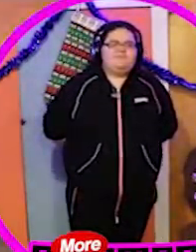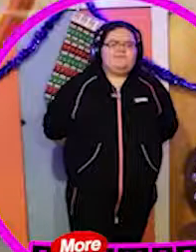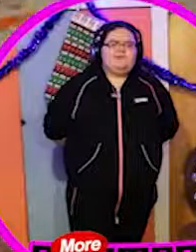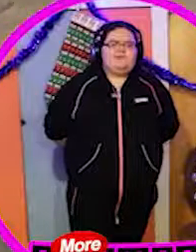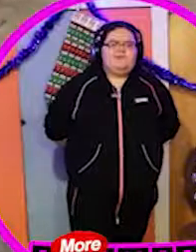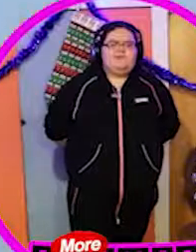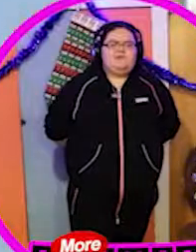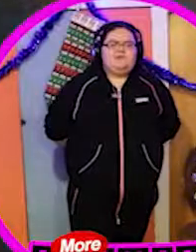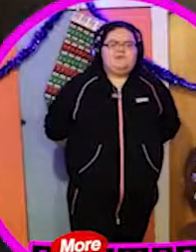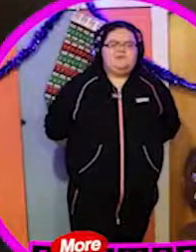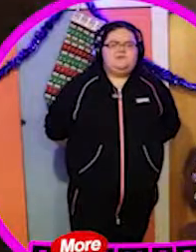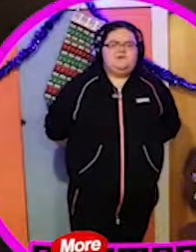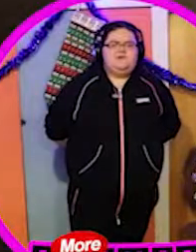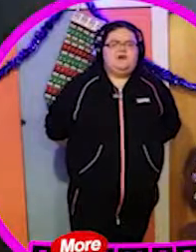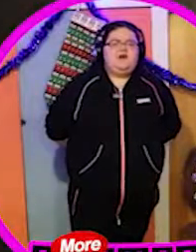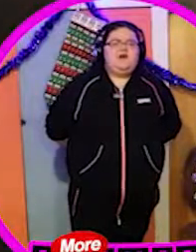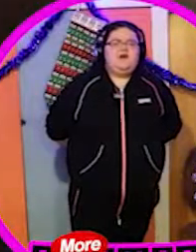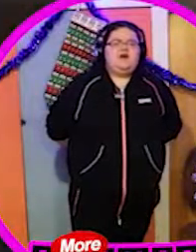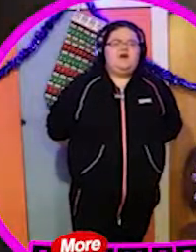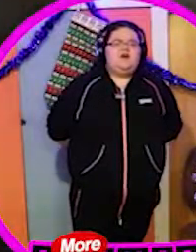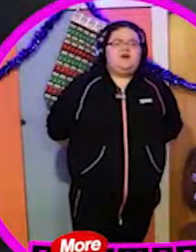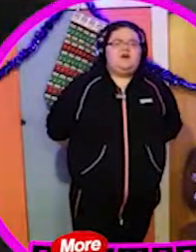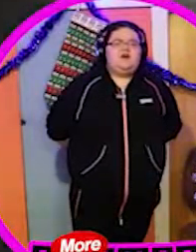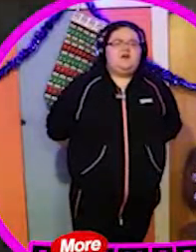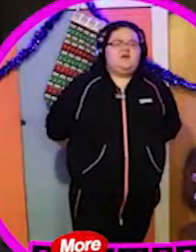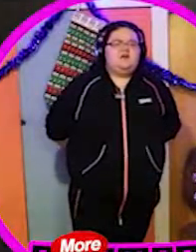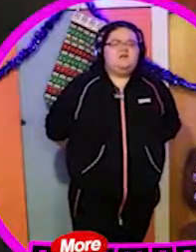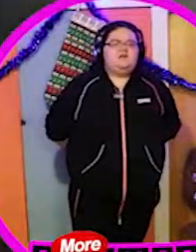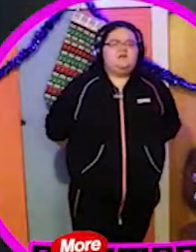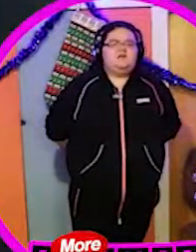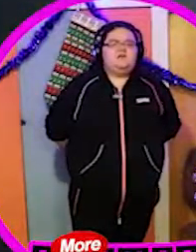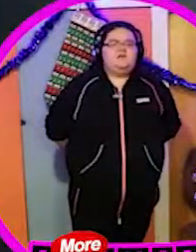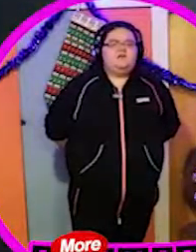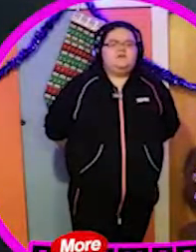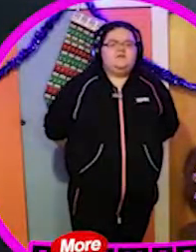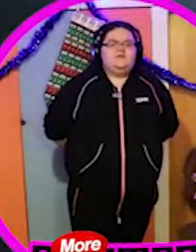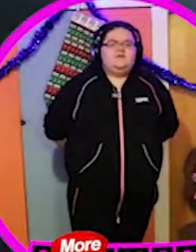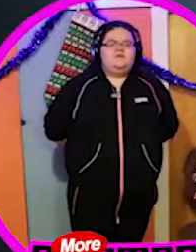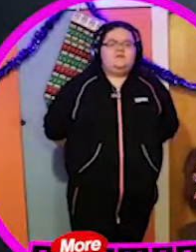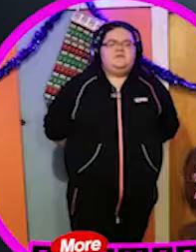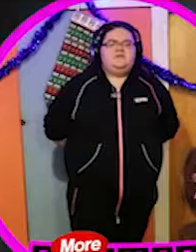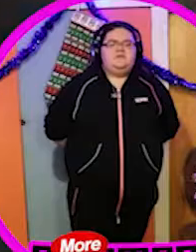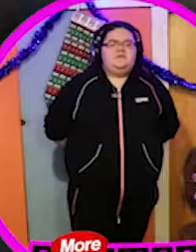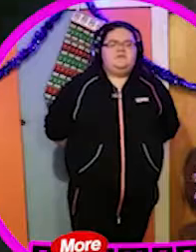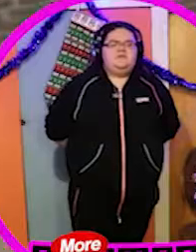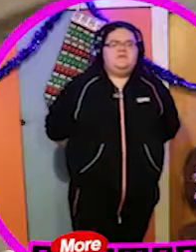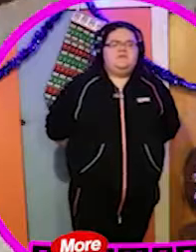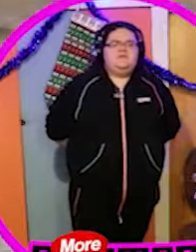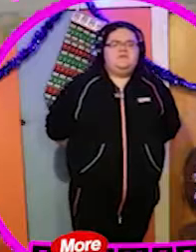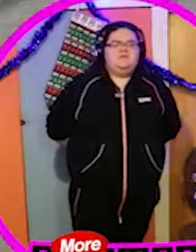other people and don't get shot. That's it. Ah. Oh, boys. I got shot.